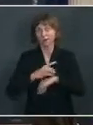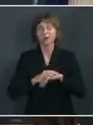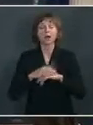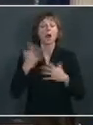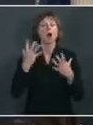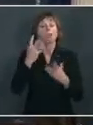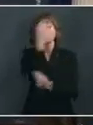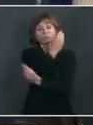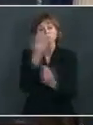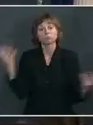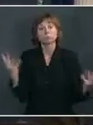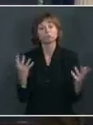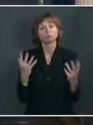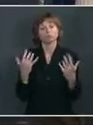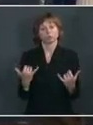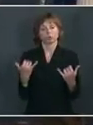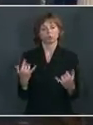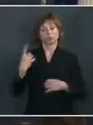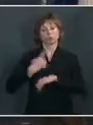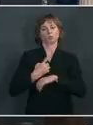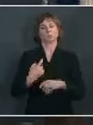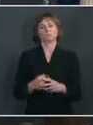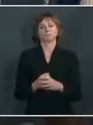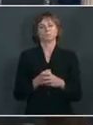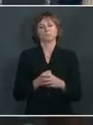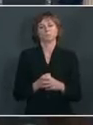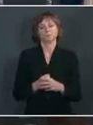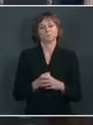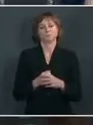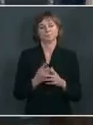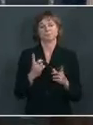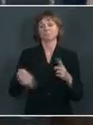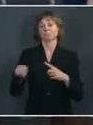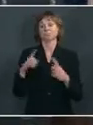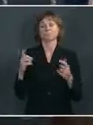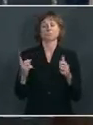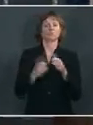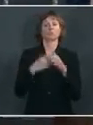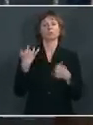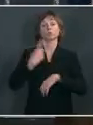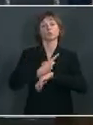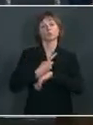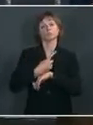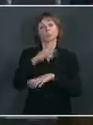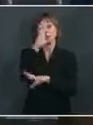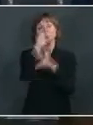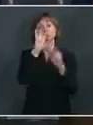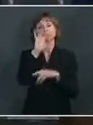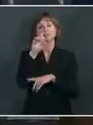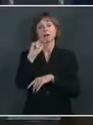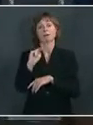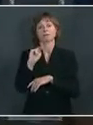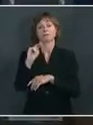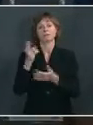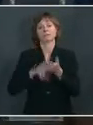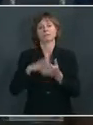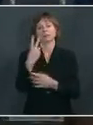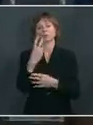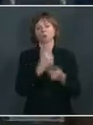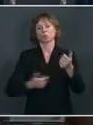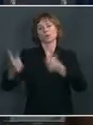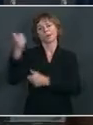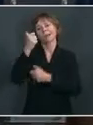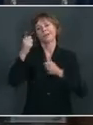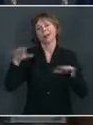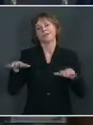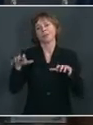few updates with you. First, today, President Biden signed two executive actions that will begin to restore and strengthen